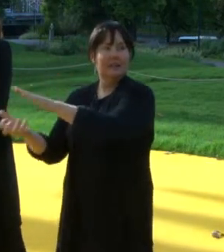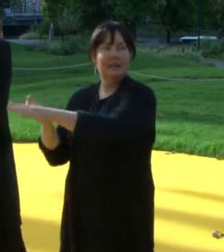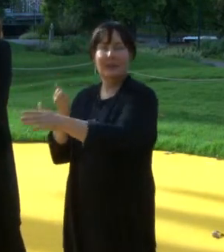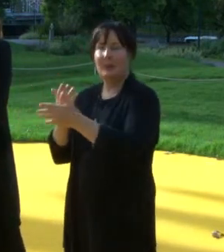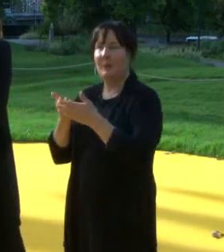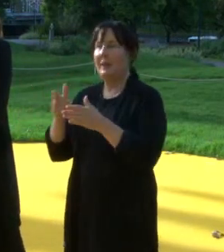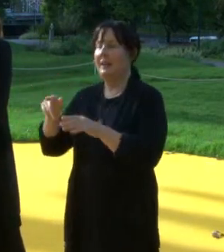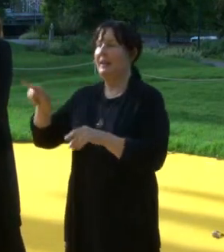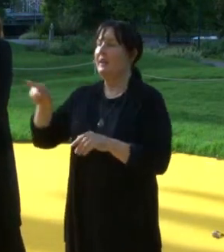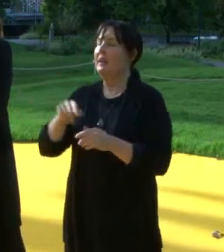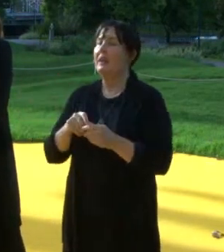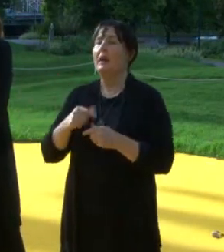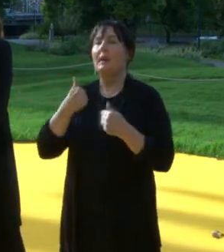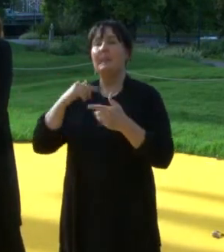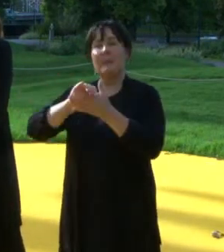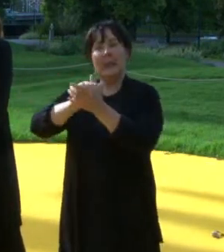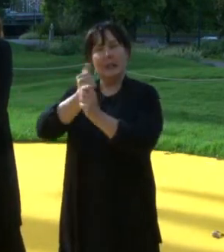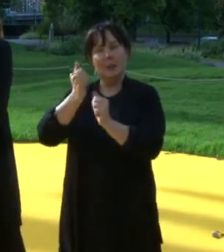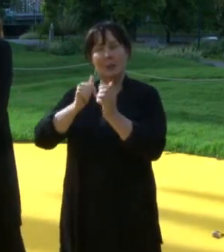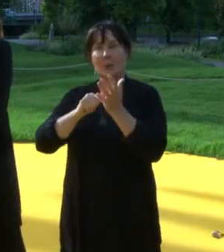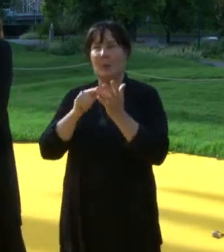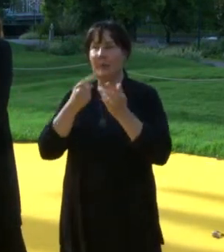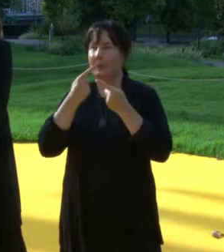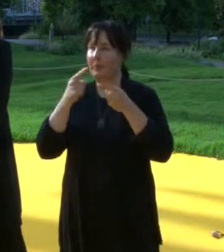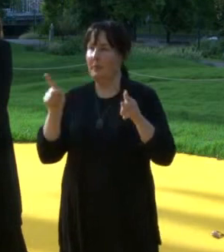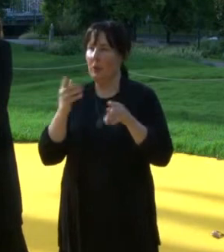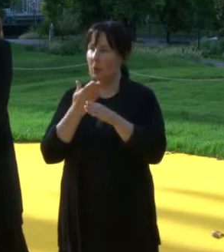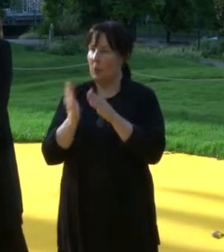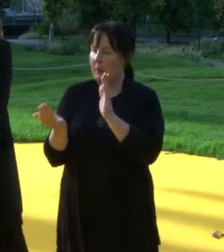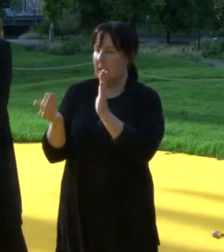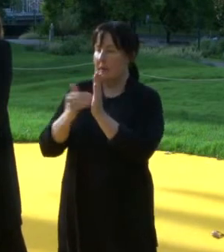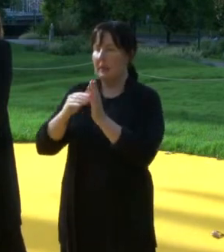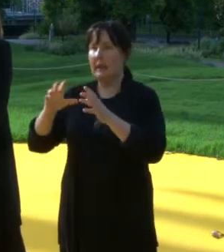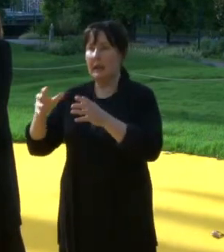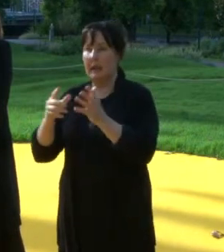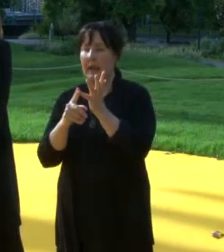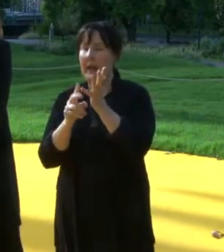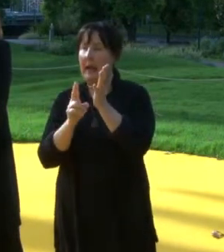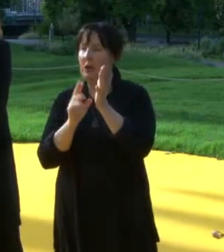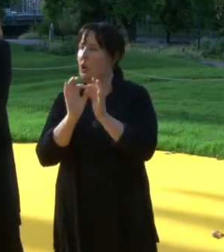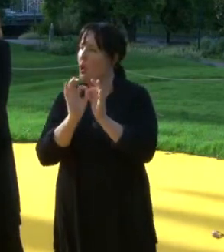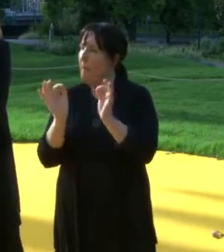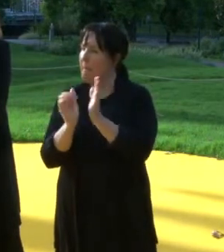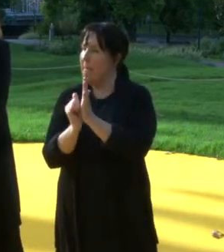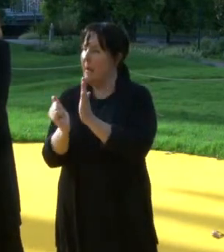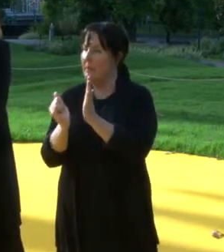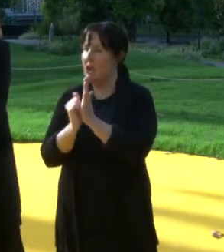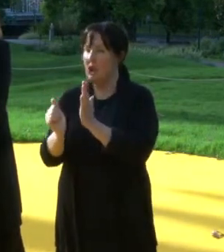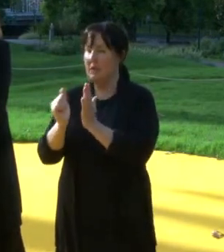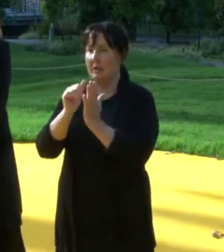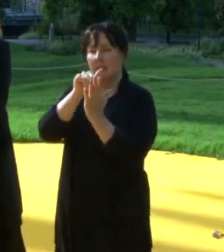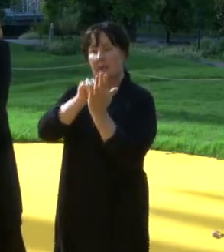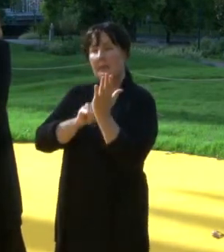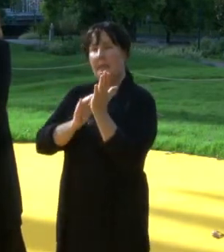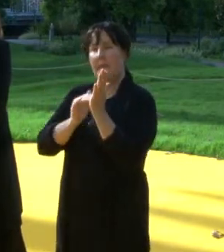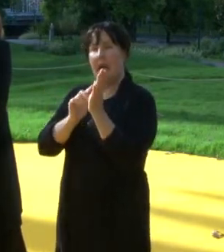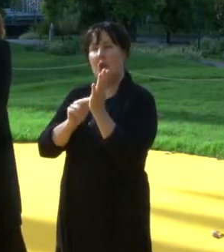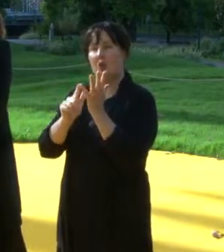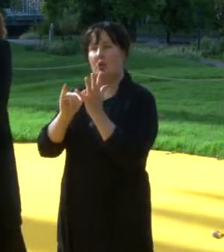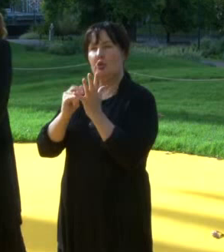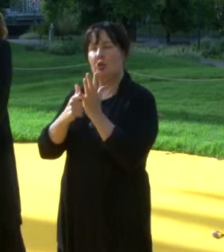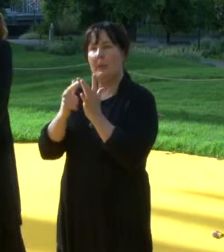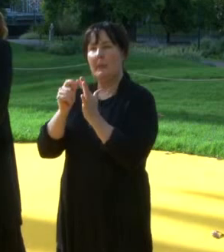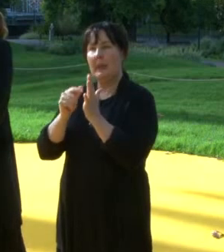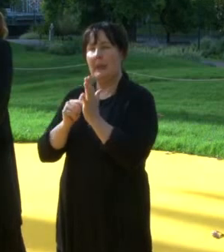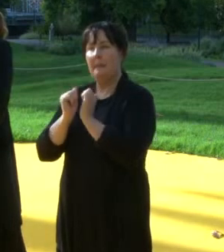I'm very pleased to announce a new addition to the prize for an unpublished manuscript and an exciting new partnership for the Wheeler Centre.